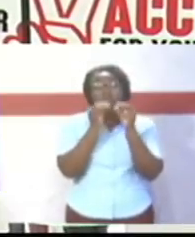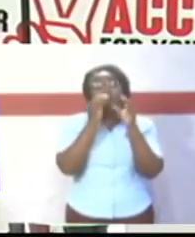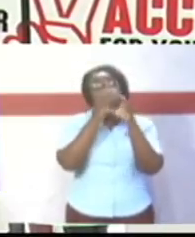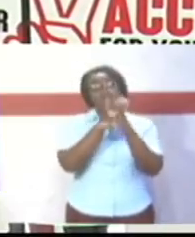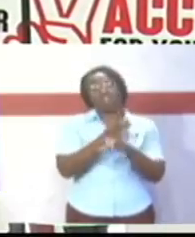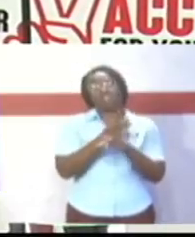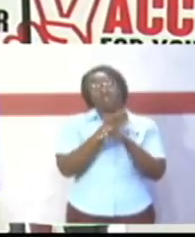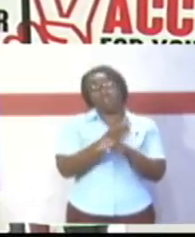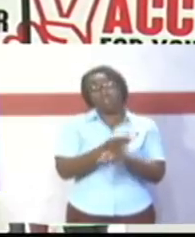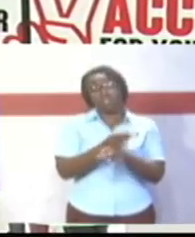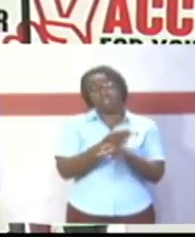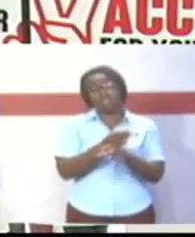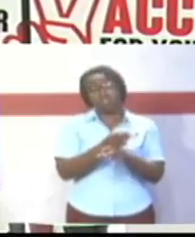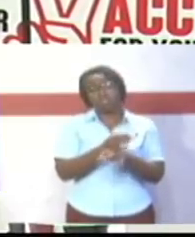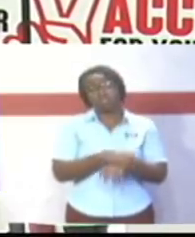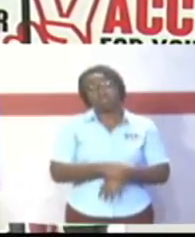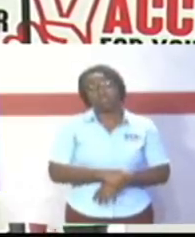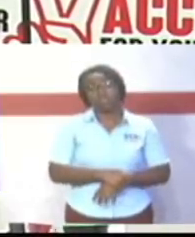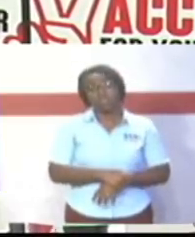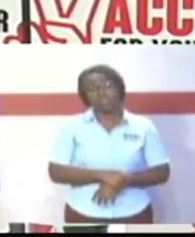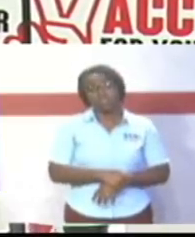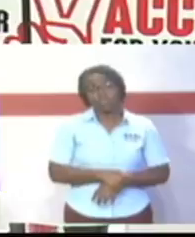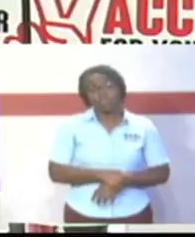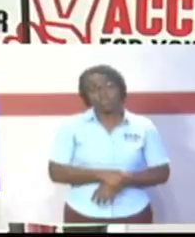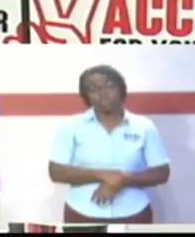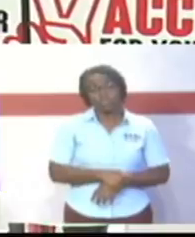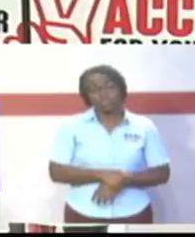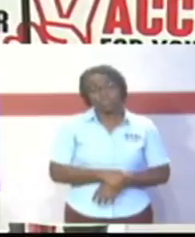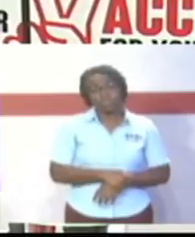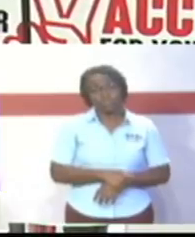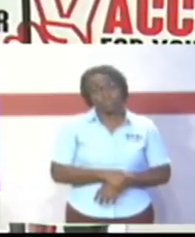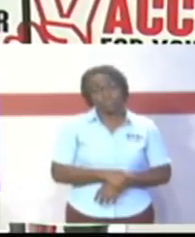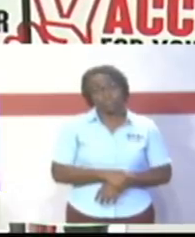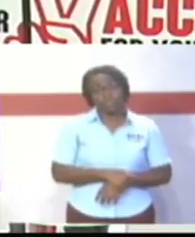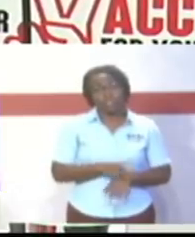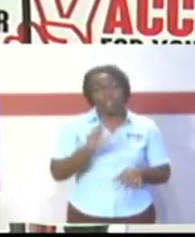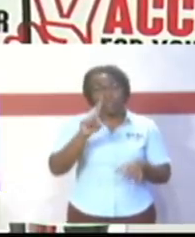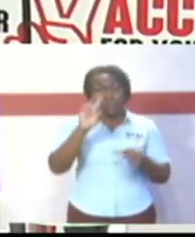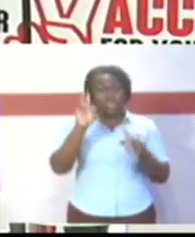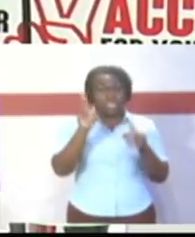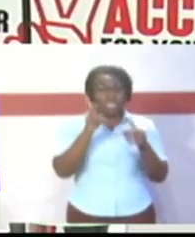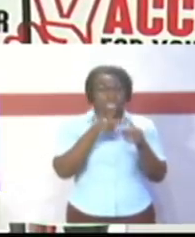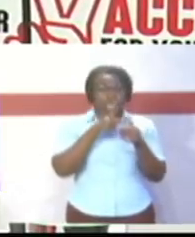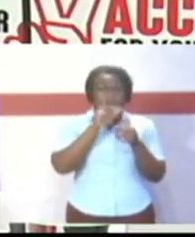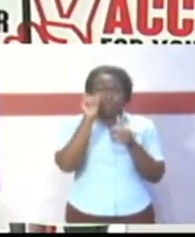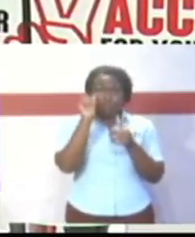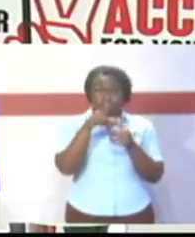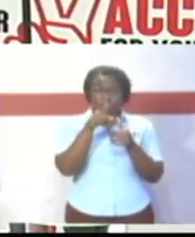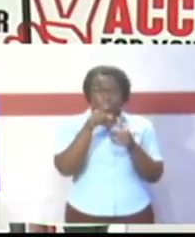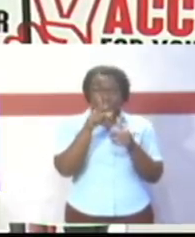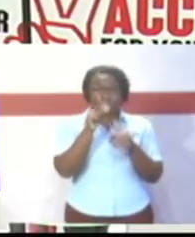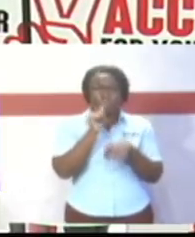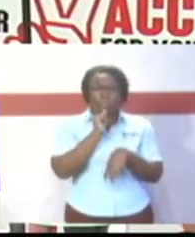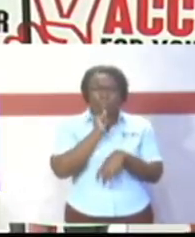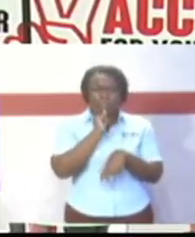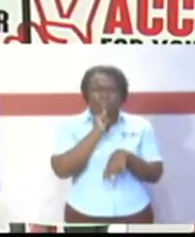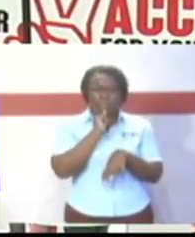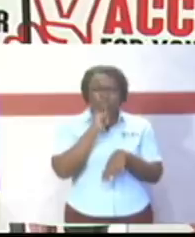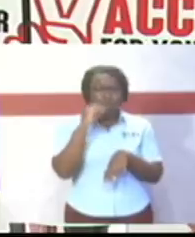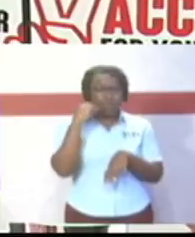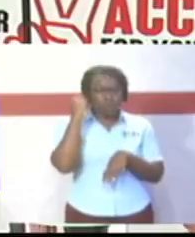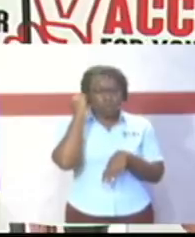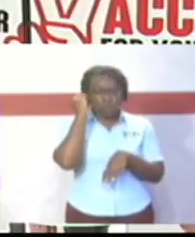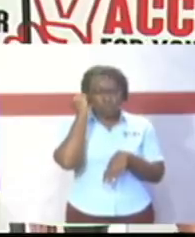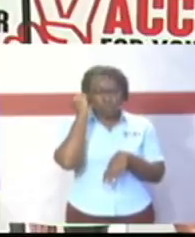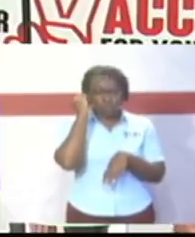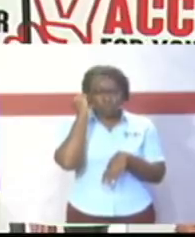careful than the vaccinated person. Your second question at the private home, as we said